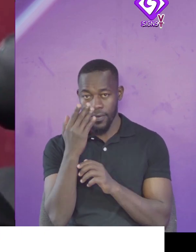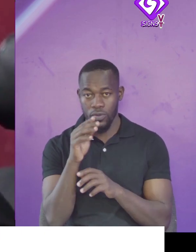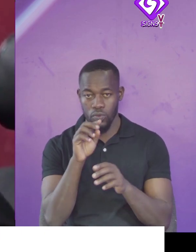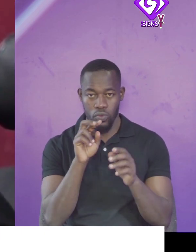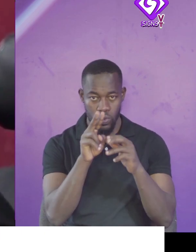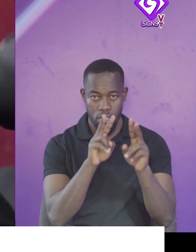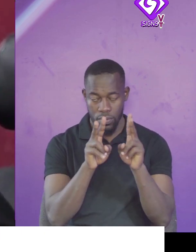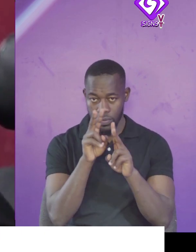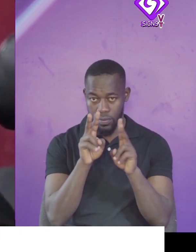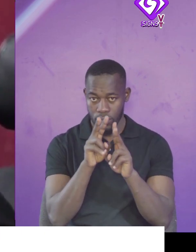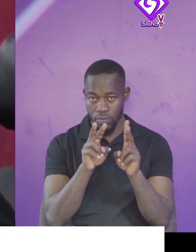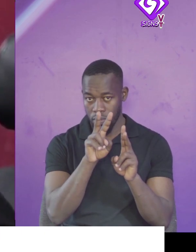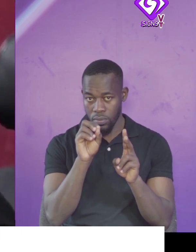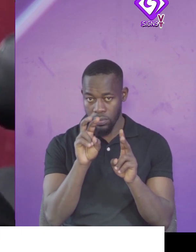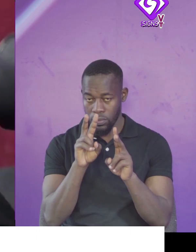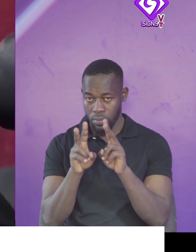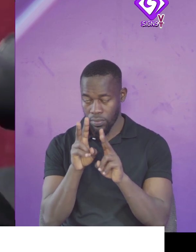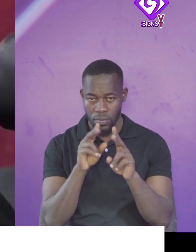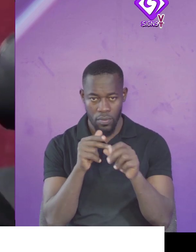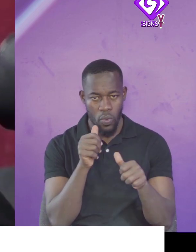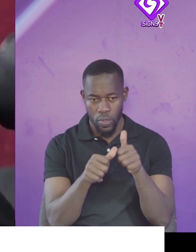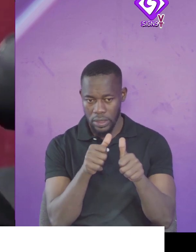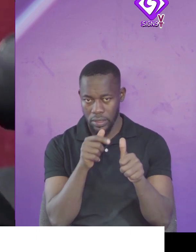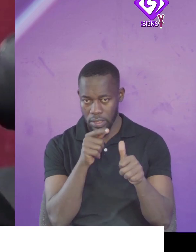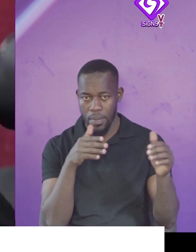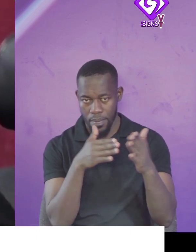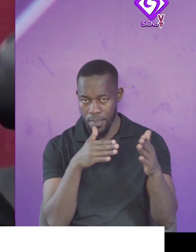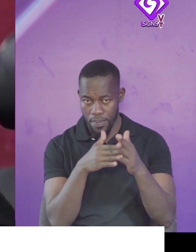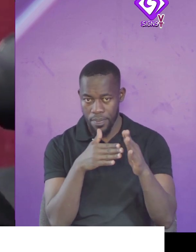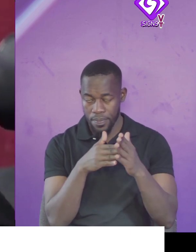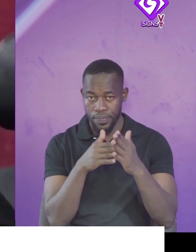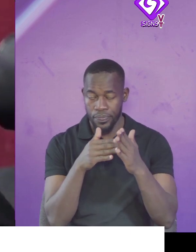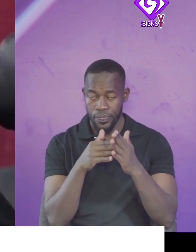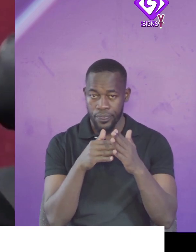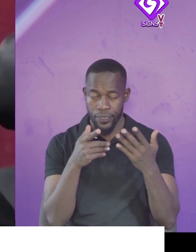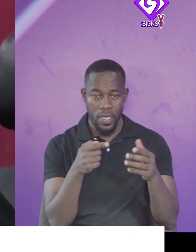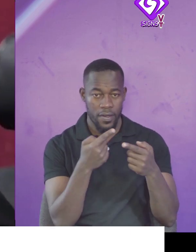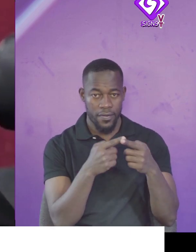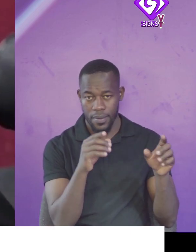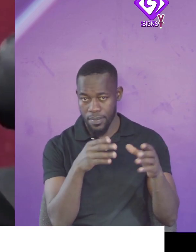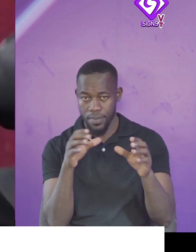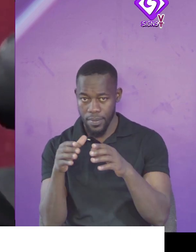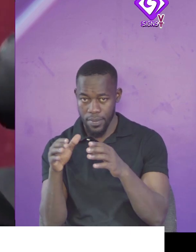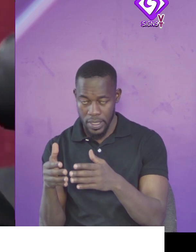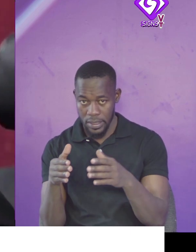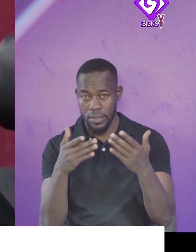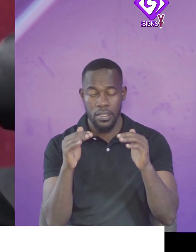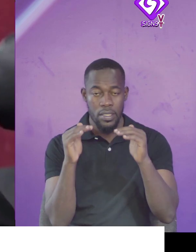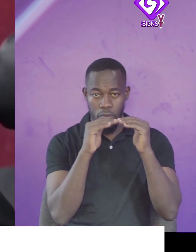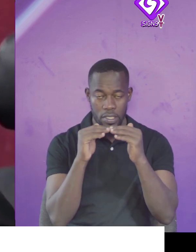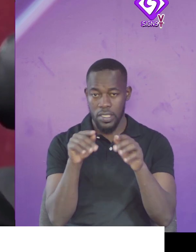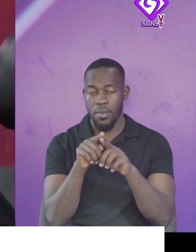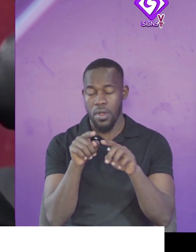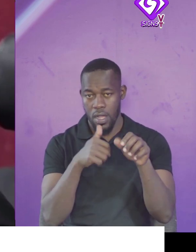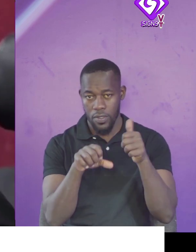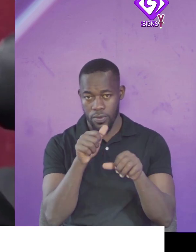which undermines the principles governing multi-party democracy, and thus the court should declare the first and second respondents by their action resigned from